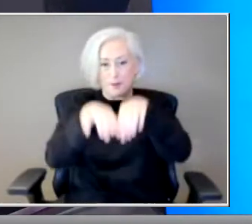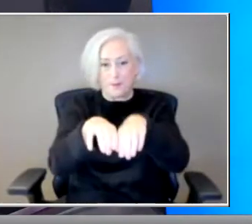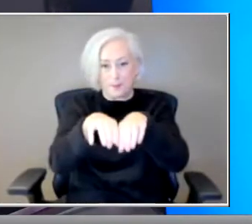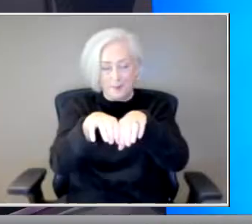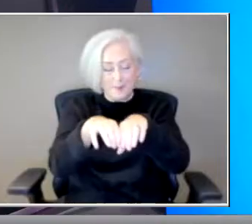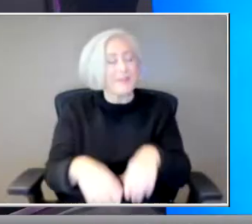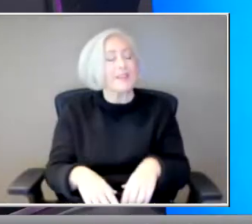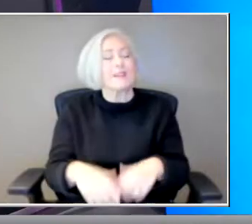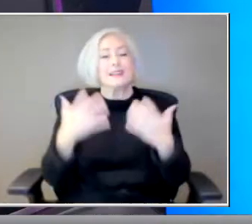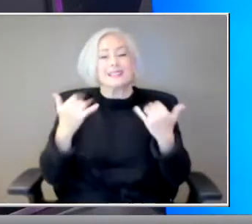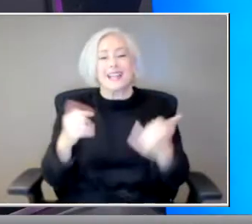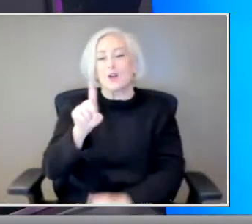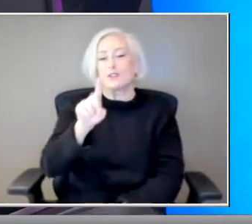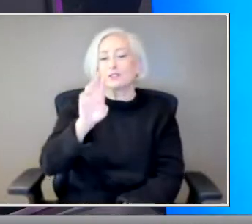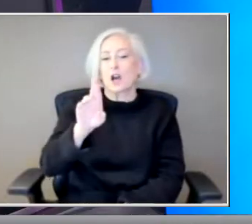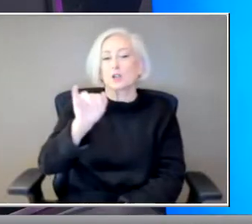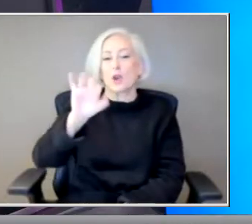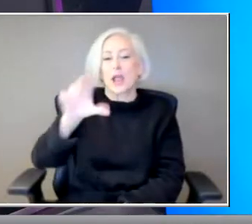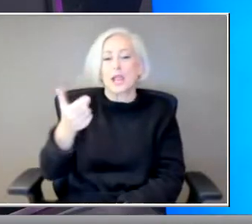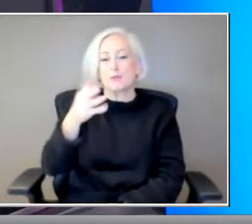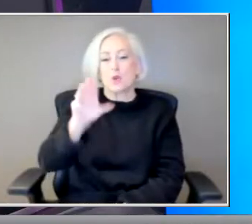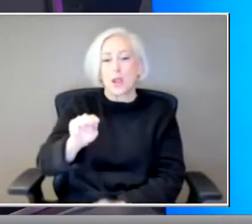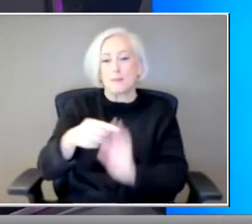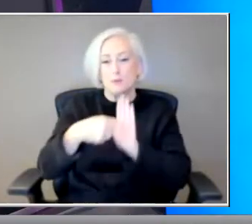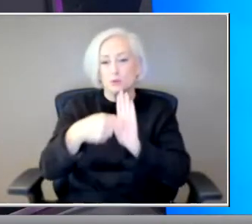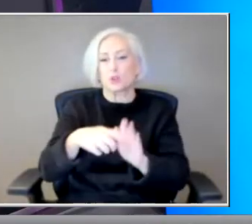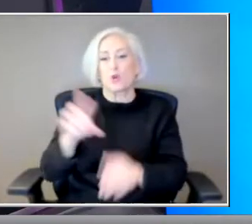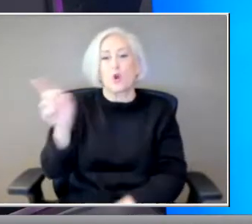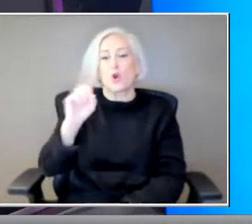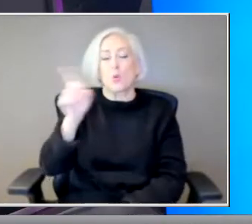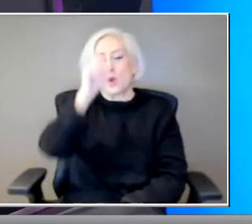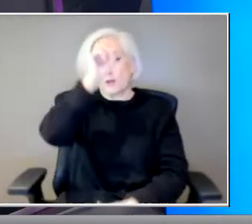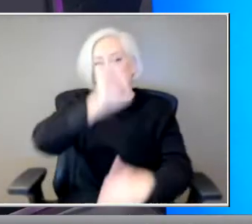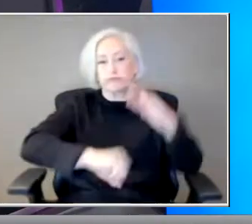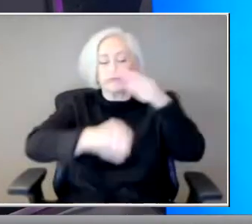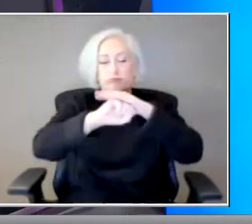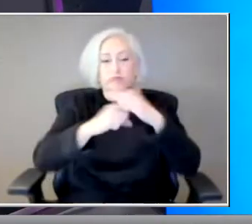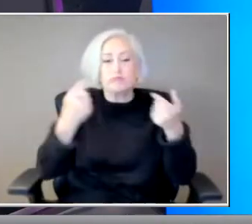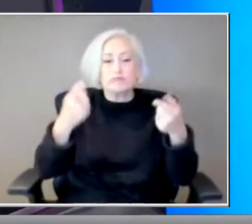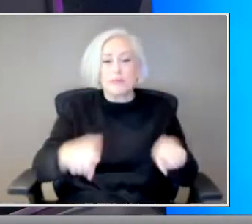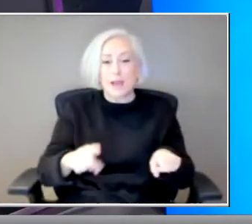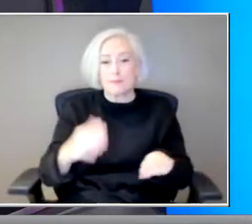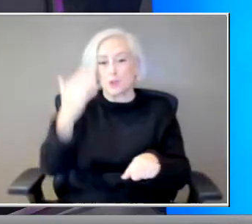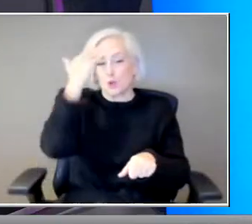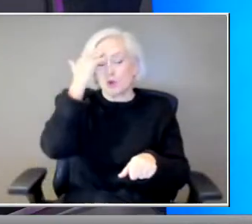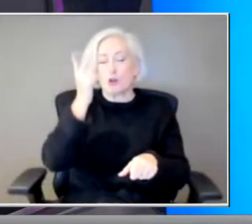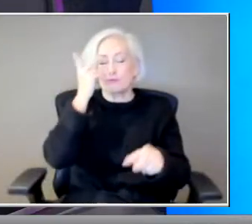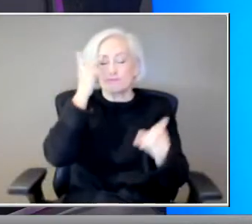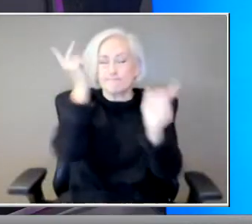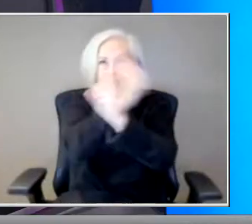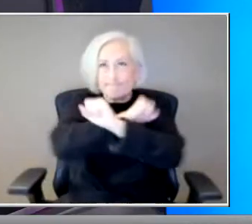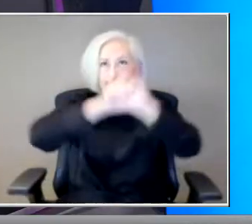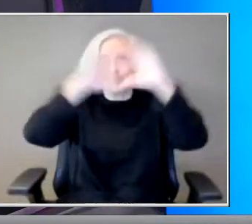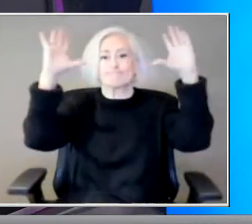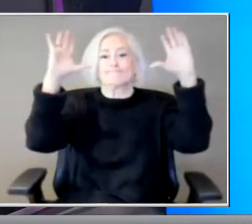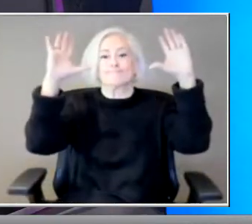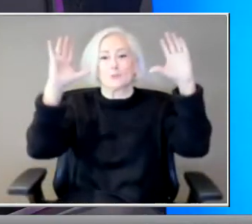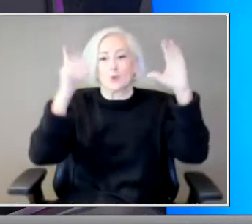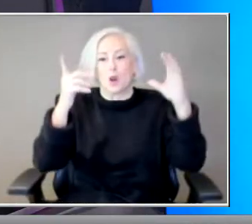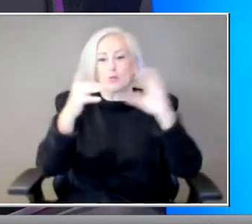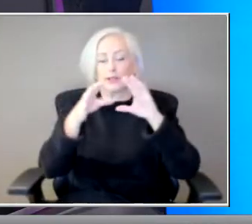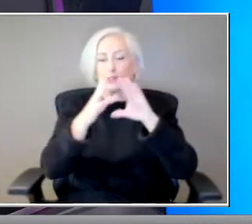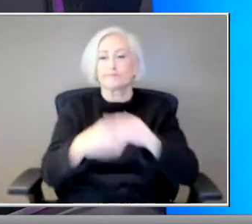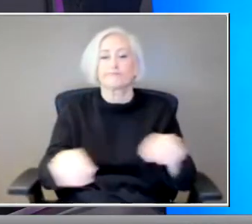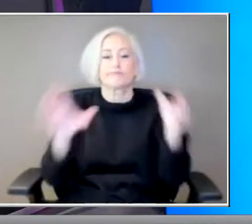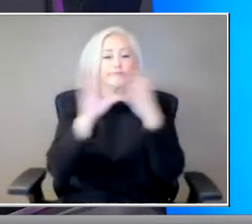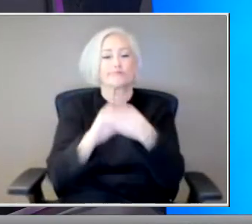Abraham to show us again where this stroke happened, just so we have a good visual in when we're telling his story. Can we show that